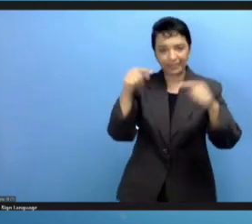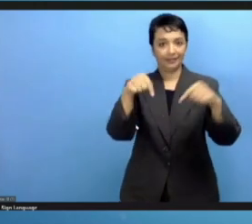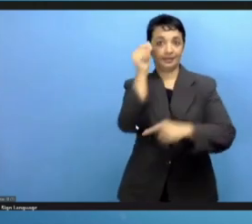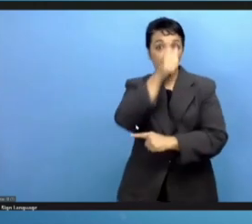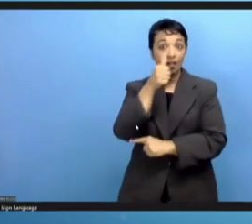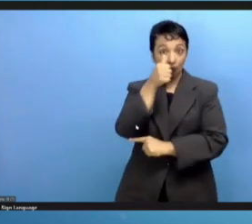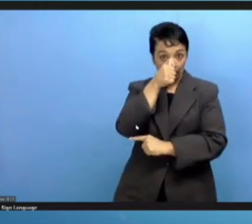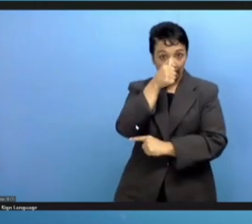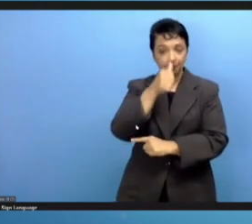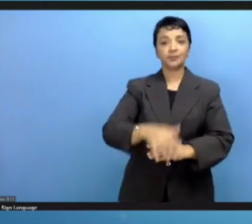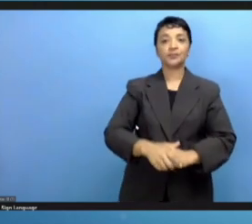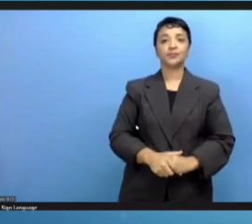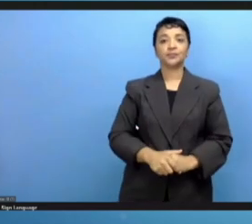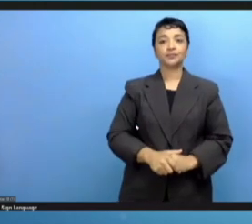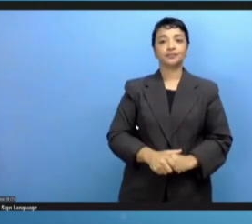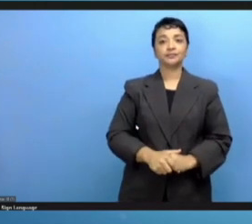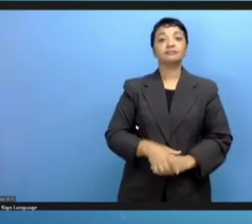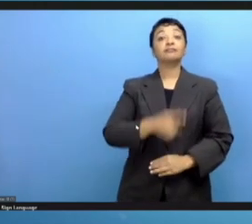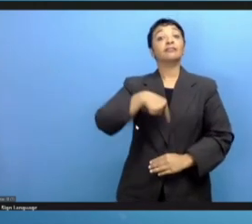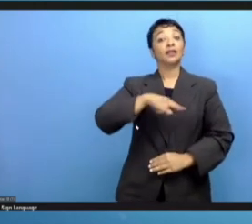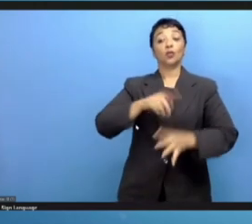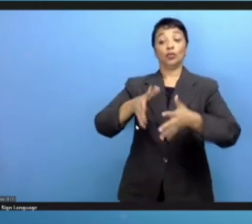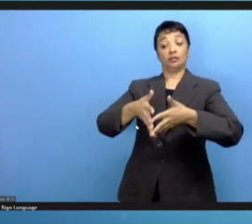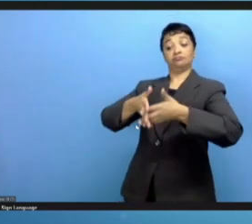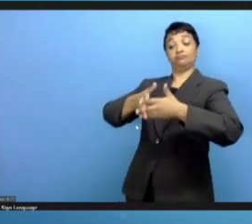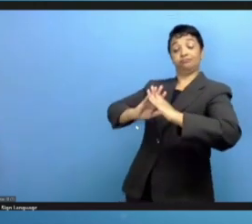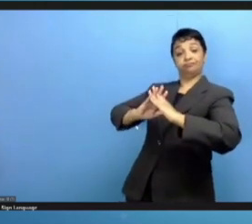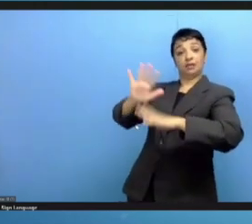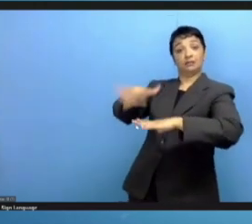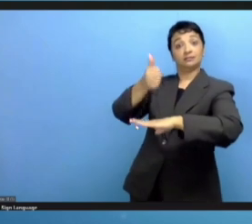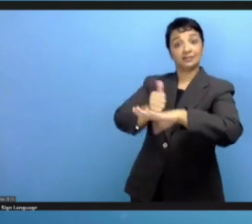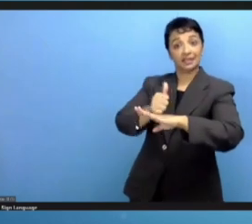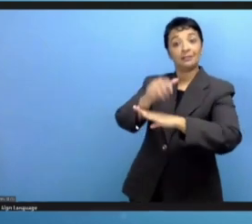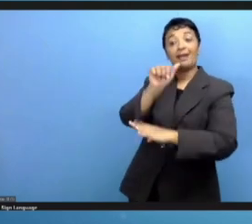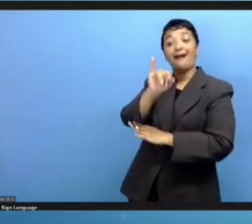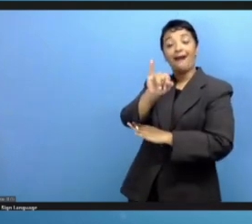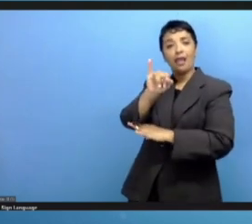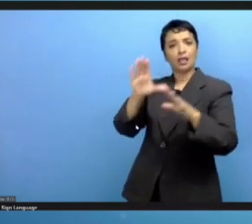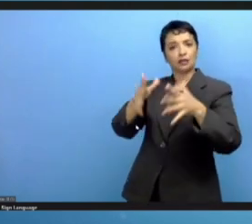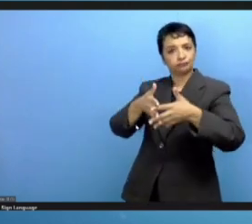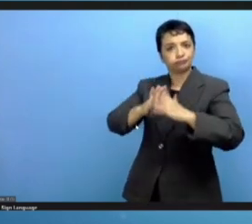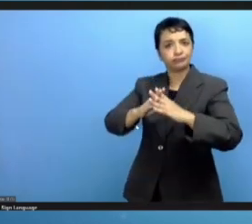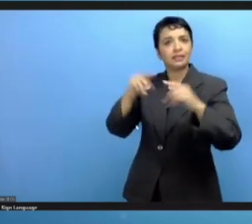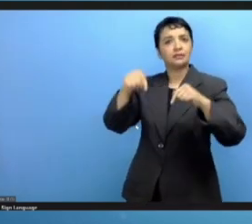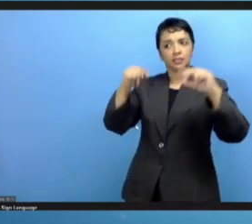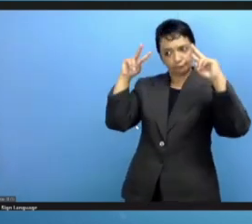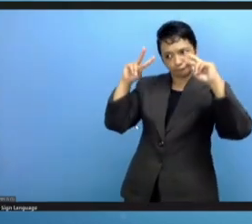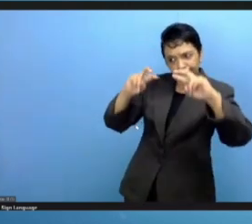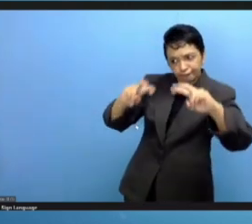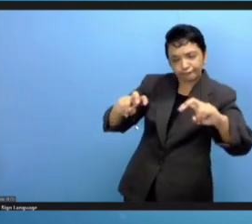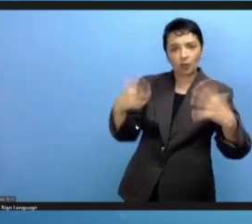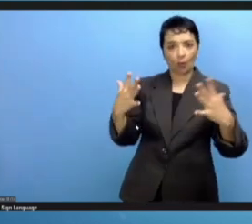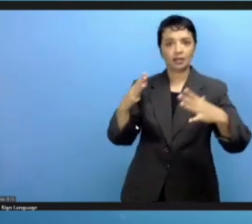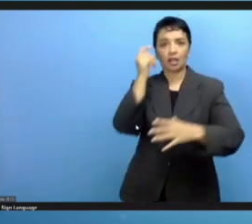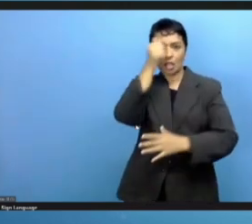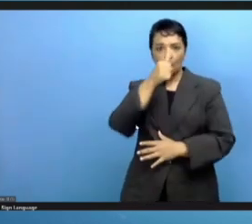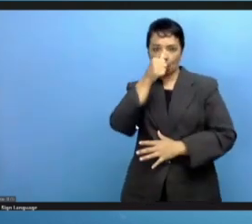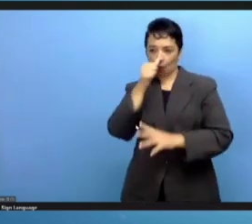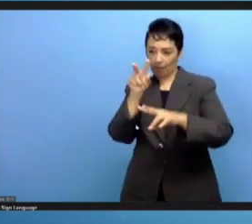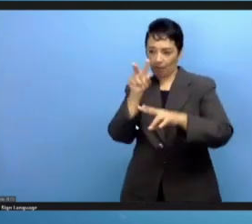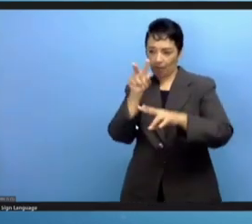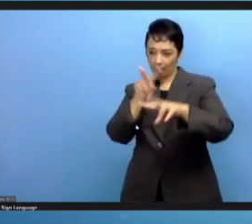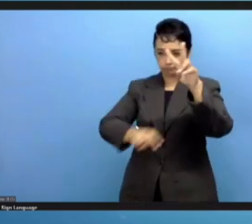established an AI institute dedicated to work on Ethiopia's national interest and competitiveness